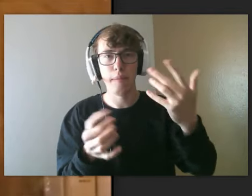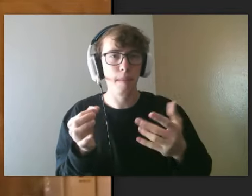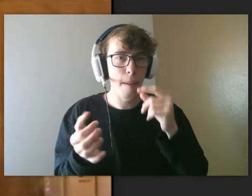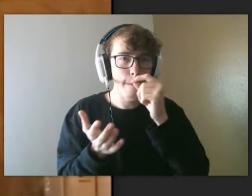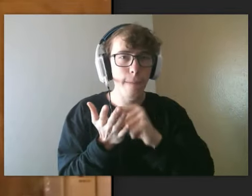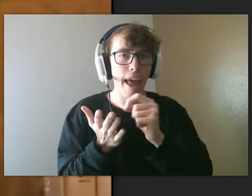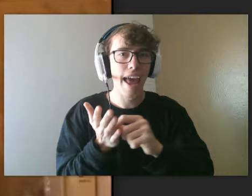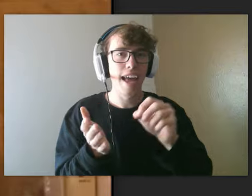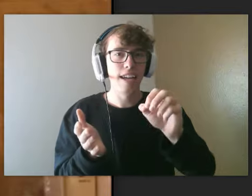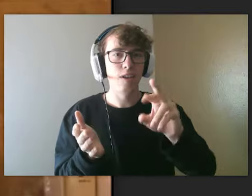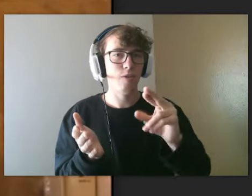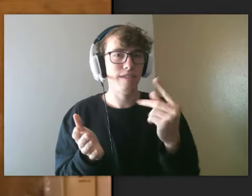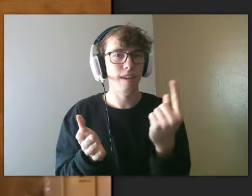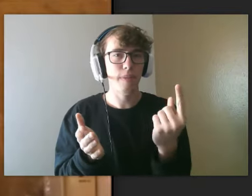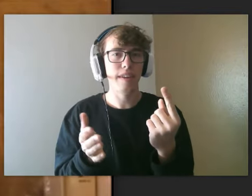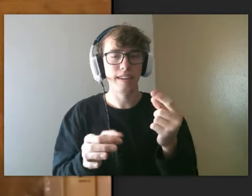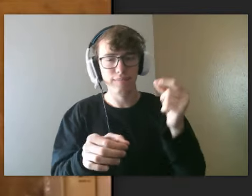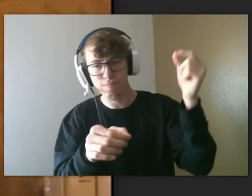top.